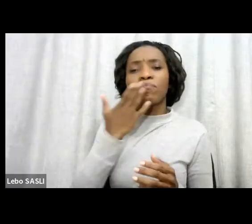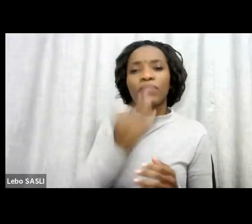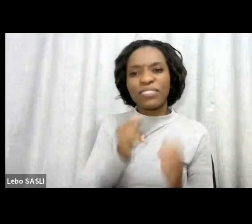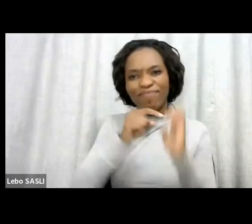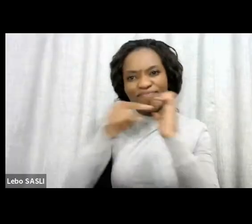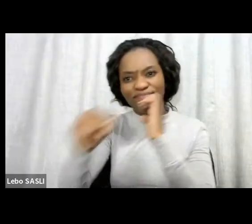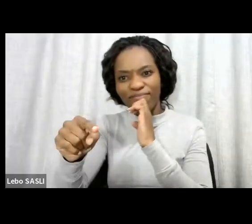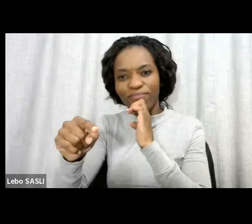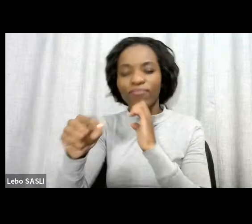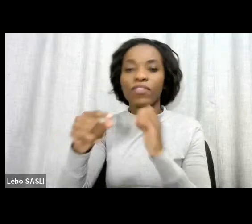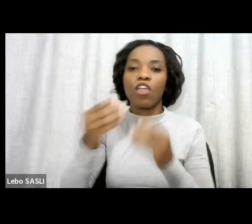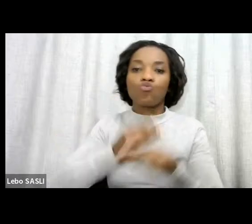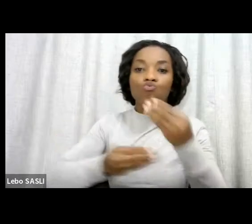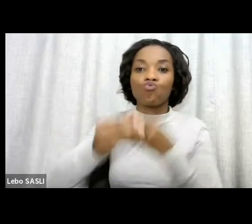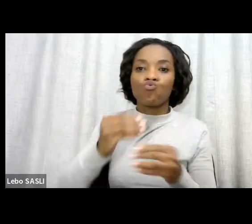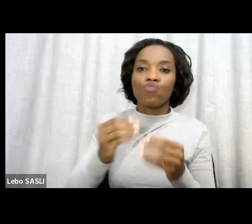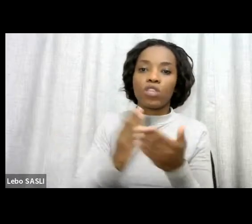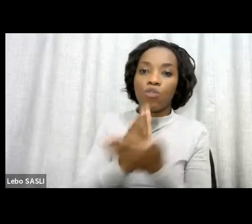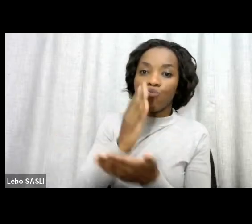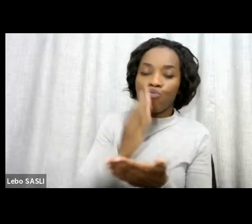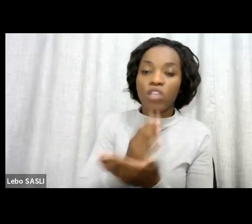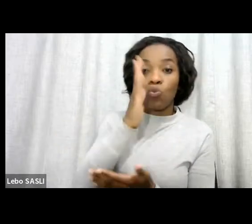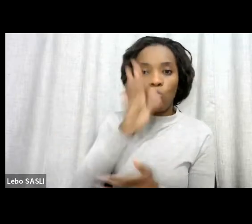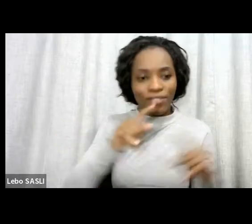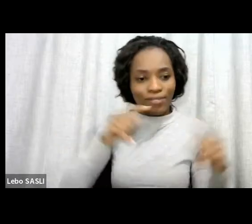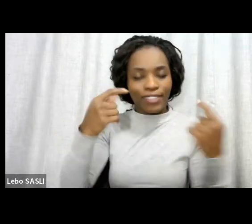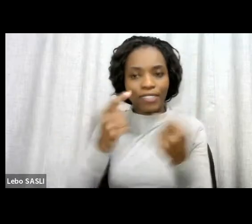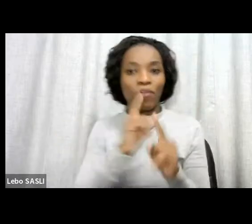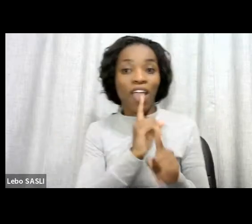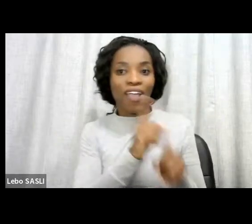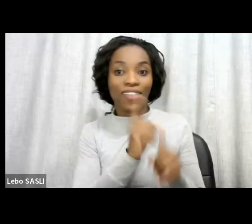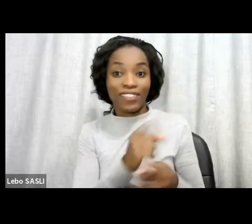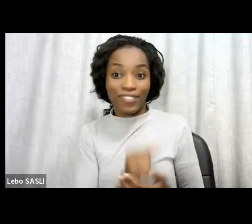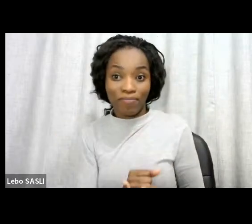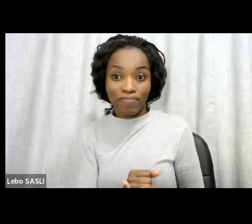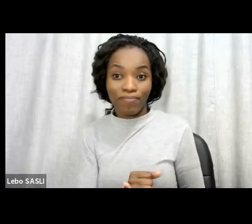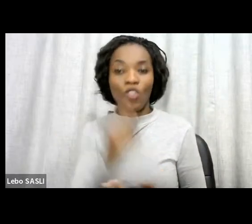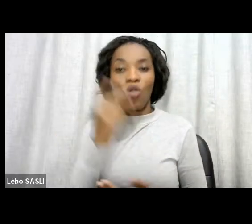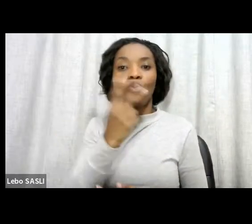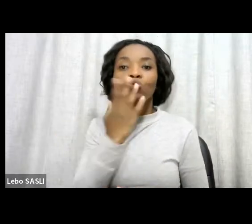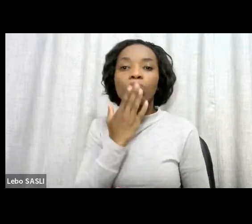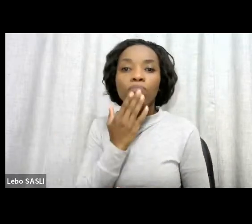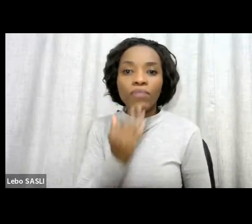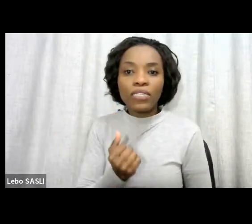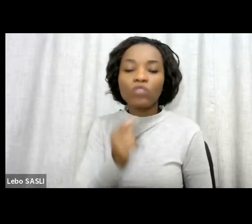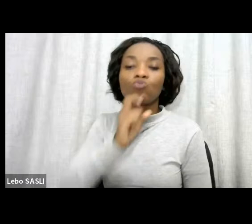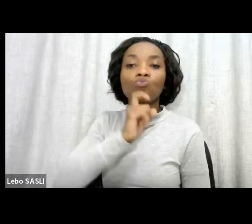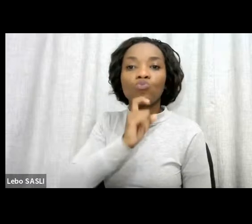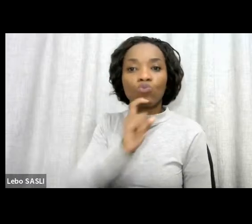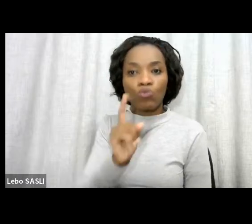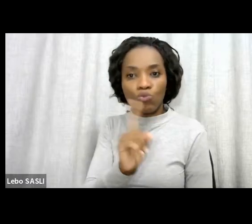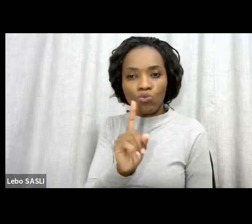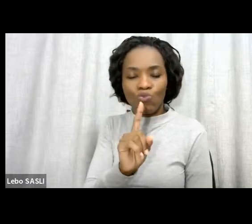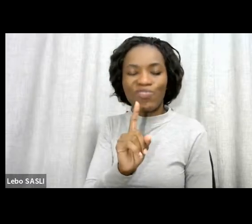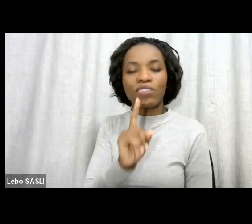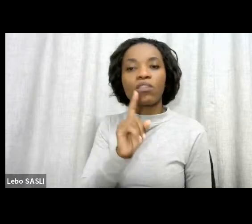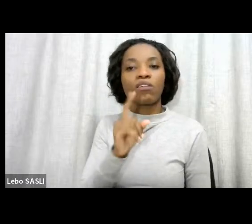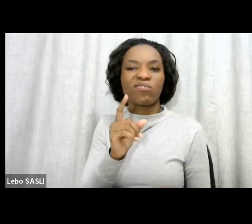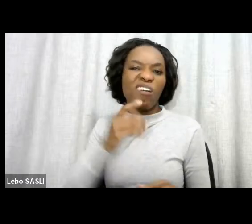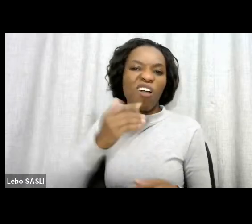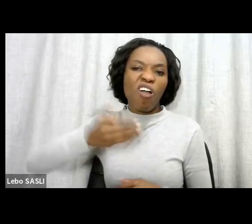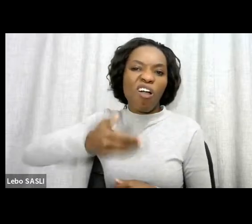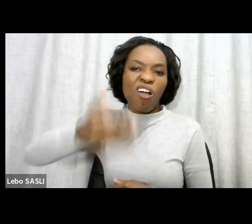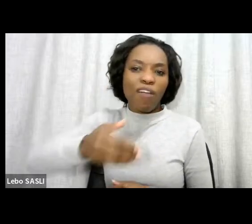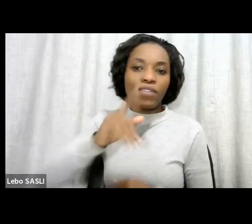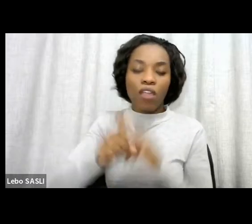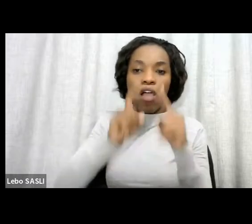traderrightsquestions@sars.gov.za, and the team will respond to your questions. Please also make use of the frequently asked questions tab on the SARS